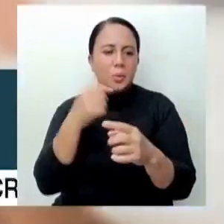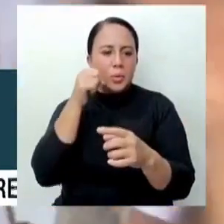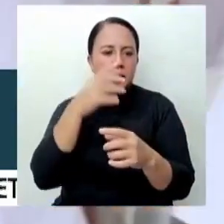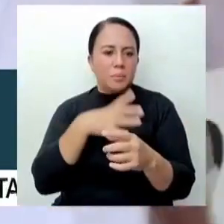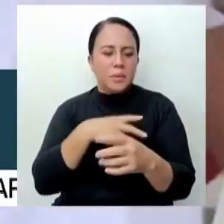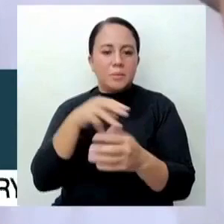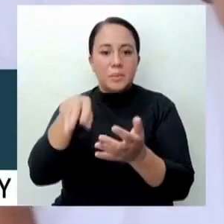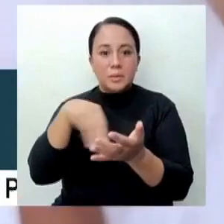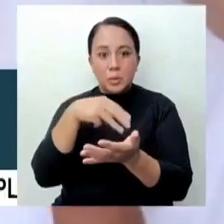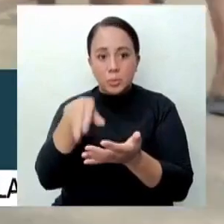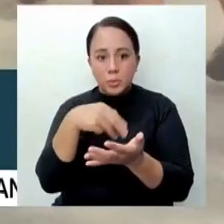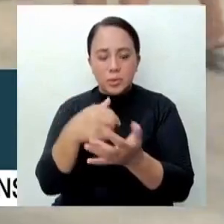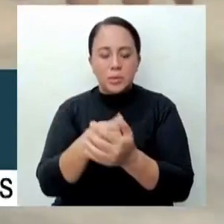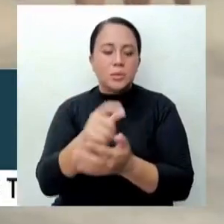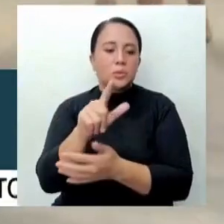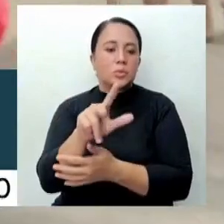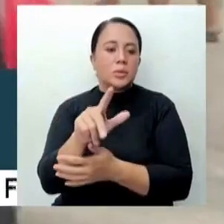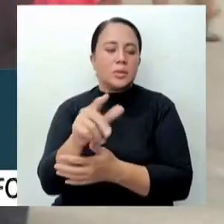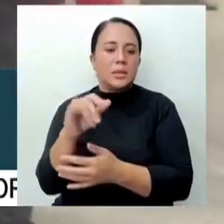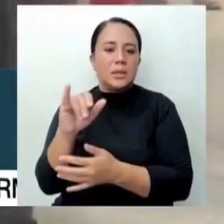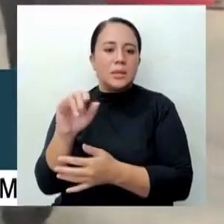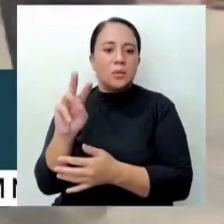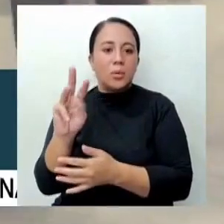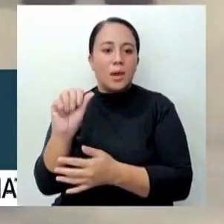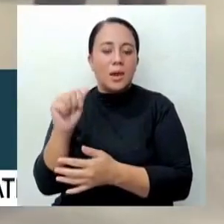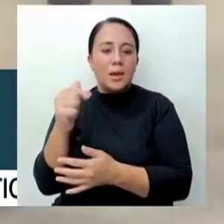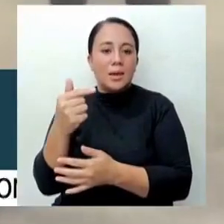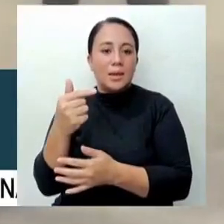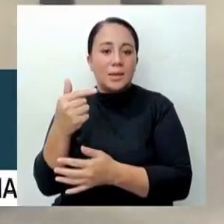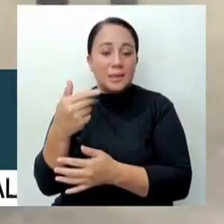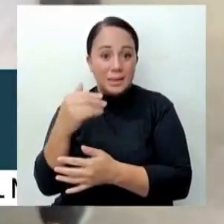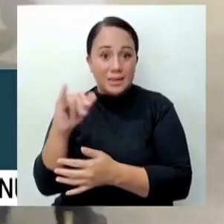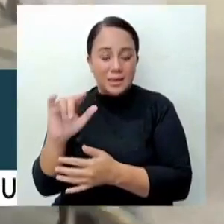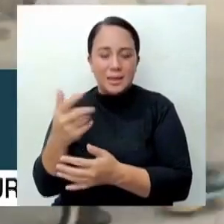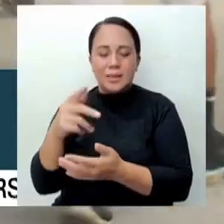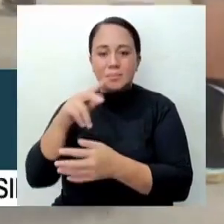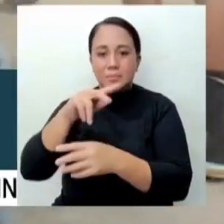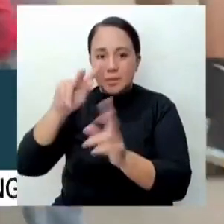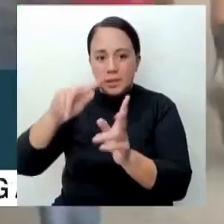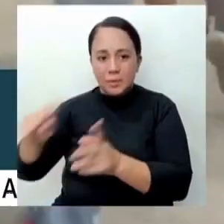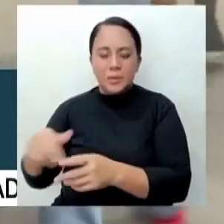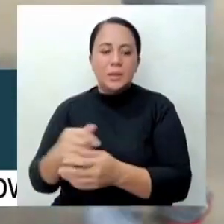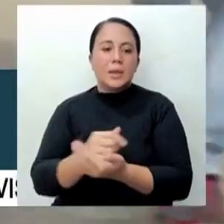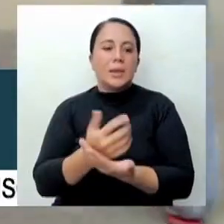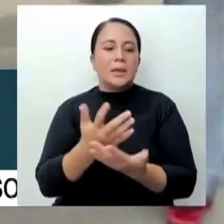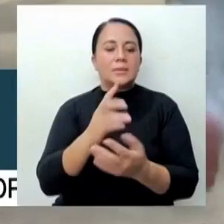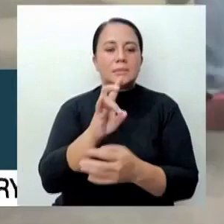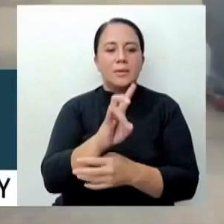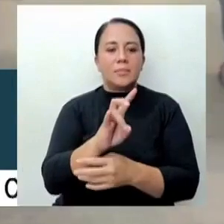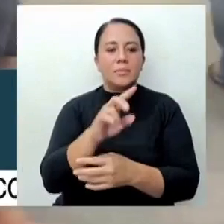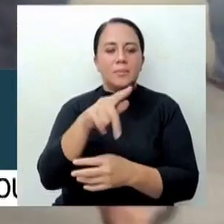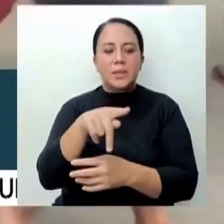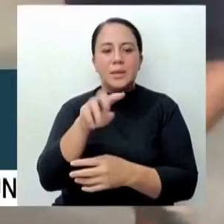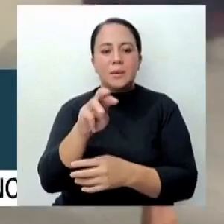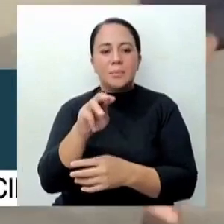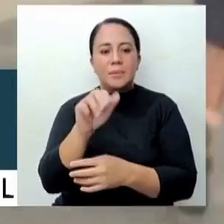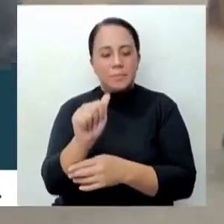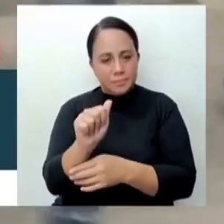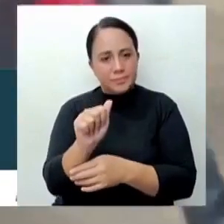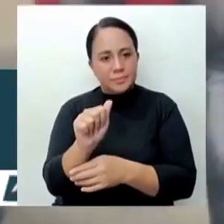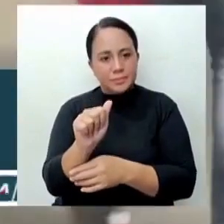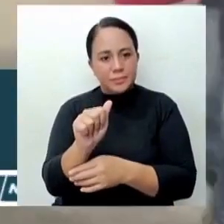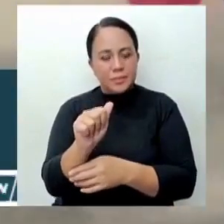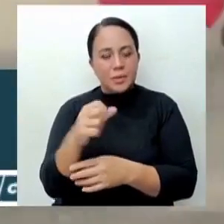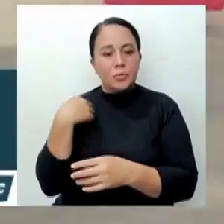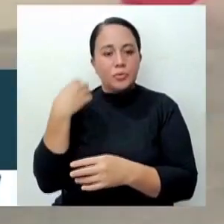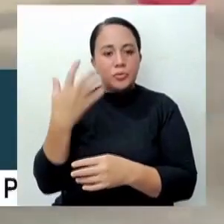City, 23 from Iwahig Prison and Penal Farm in Palawan, and 7 from Philippine Military Academy Prison Facility. Officials from